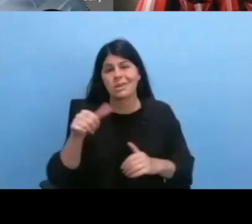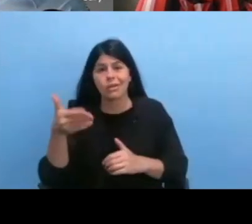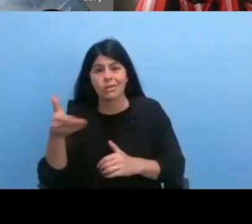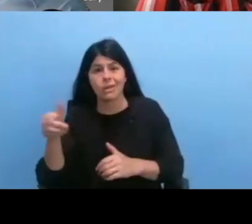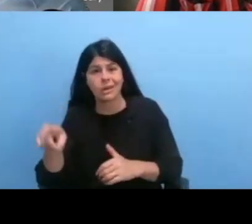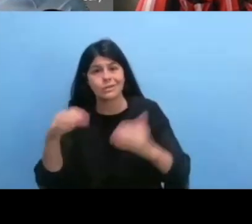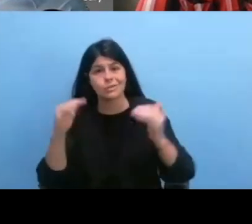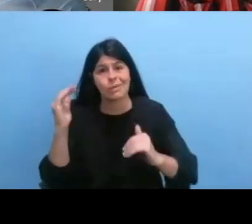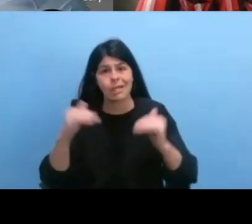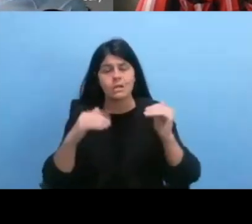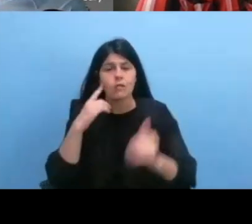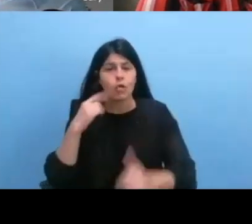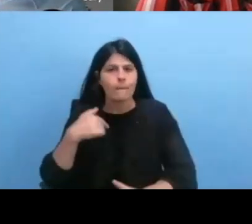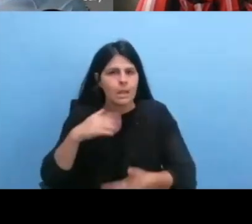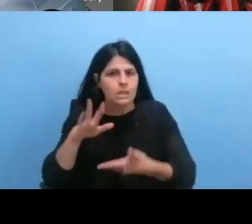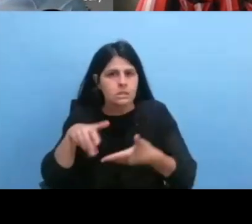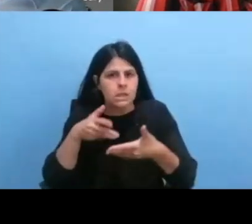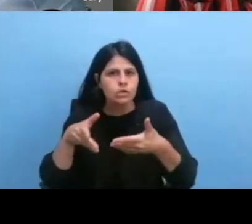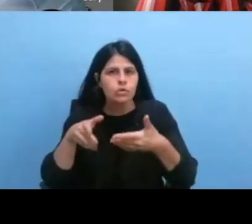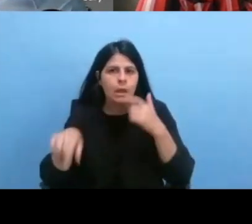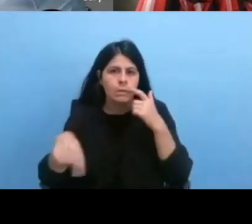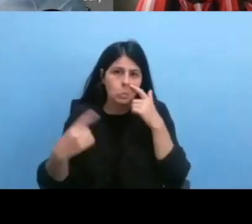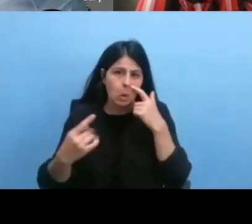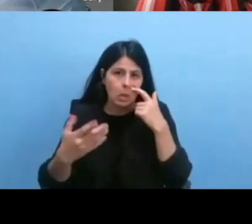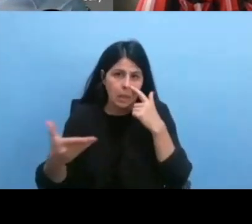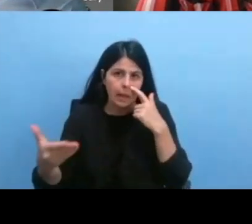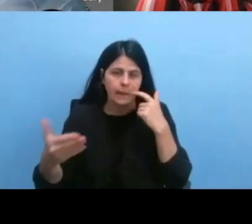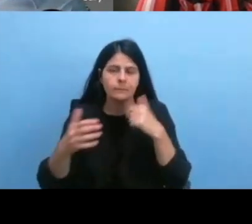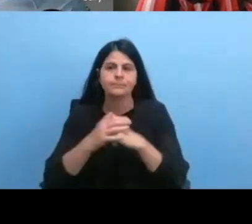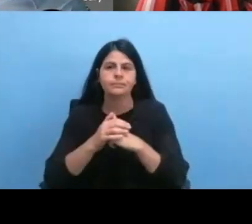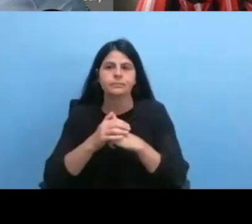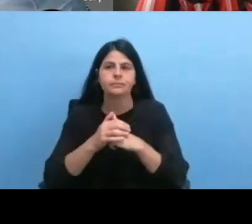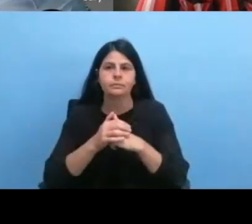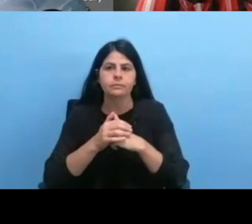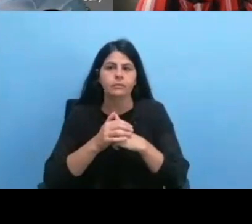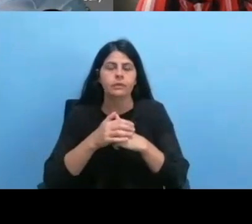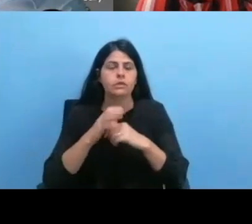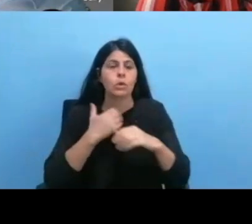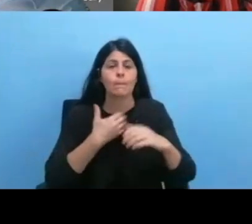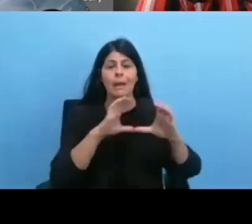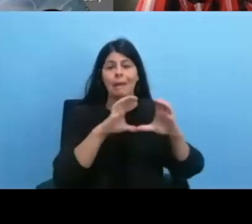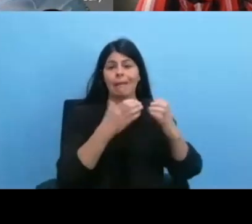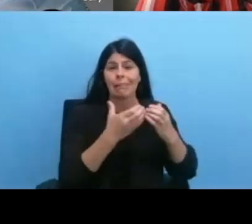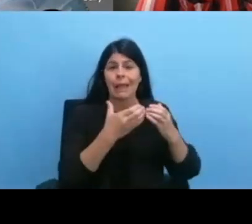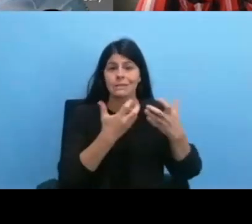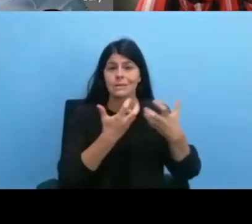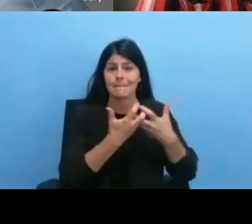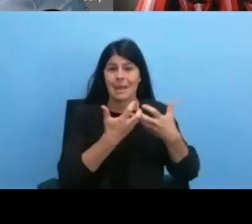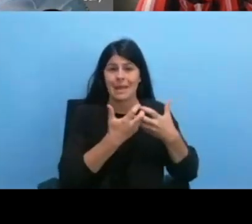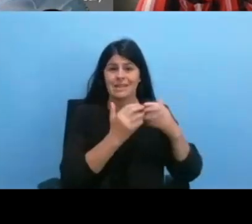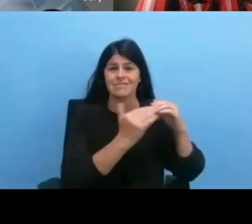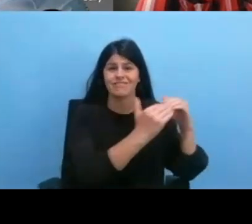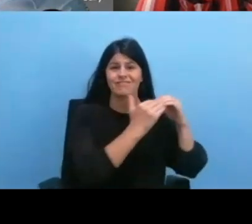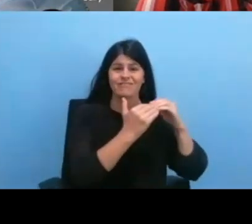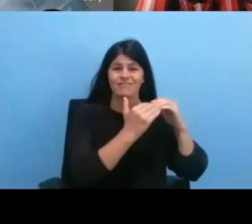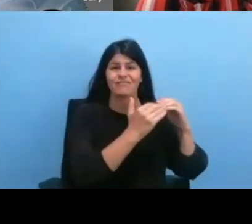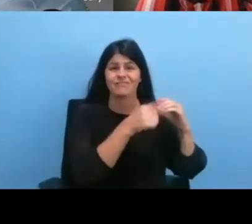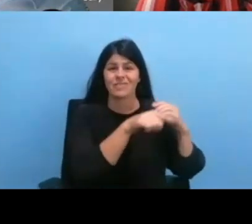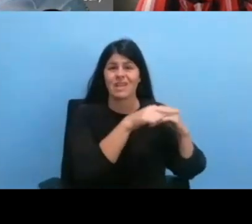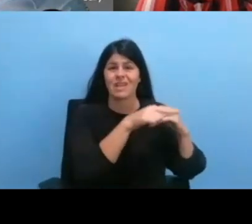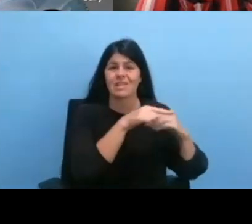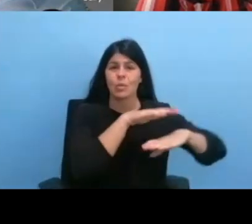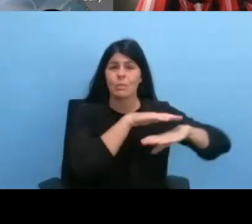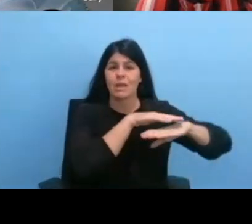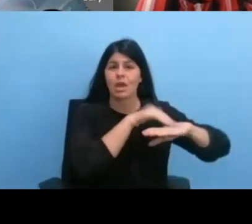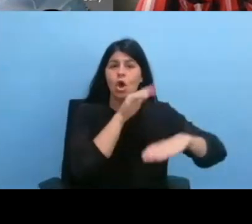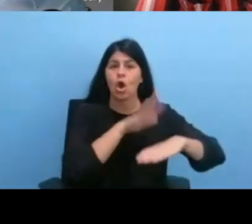me, scheduling was one thing. So like my classmates would be on call overnight for 2 weeks at a time.